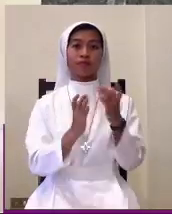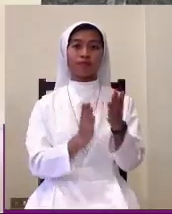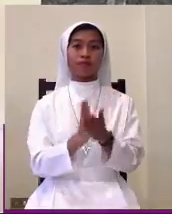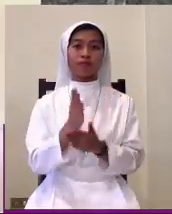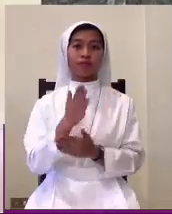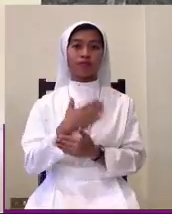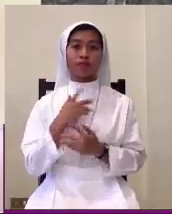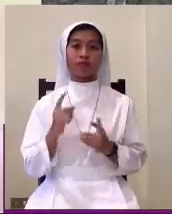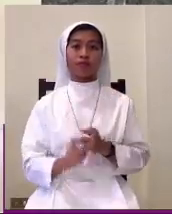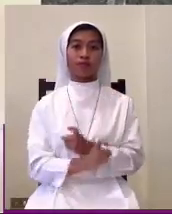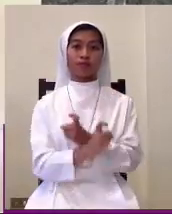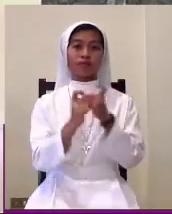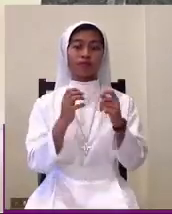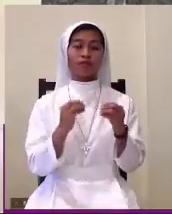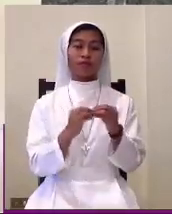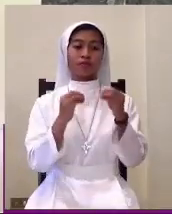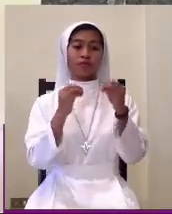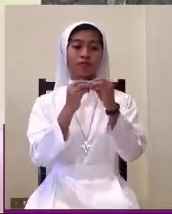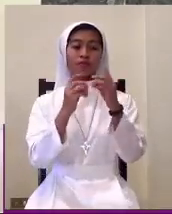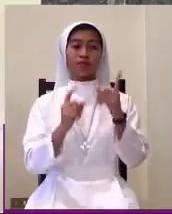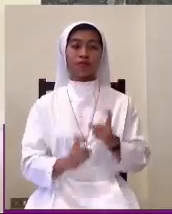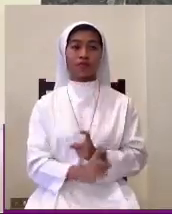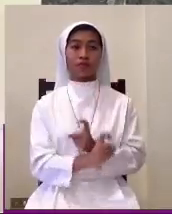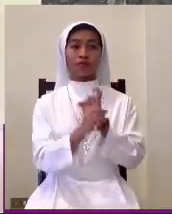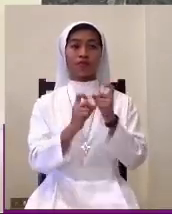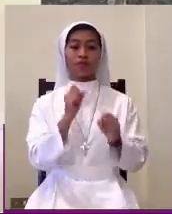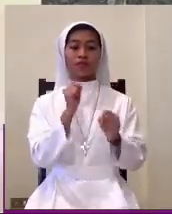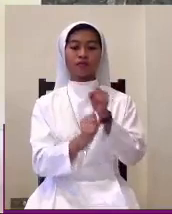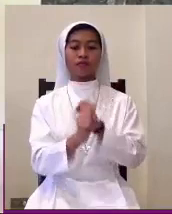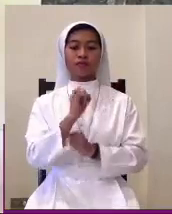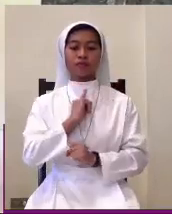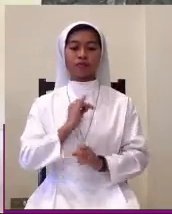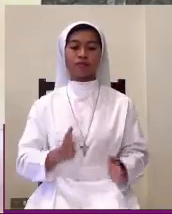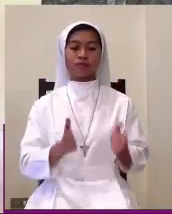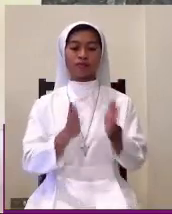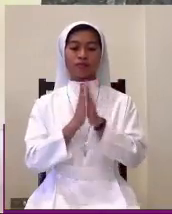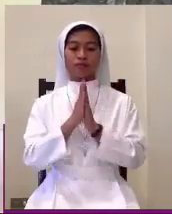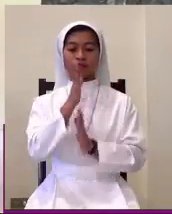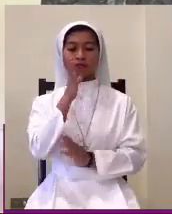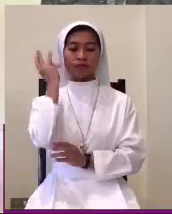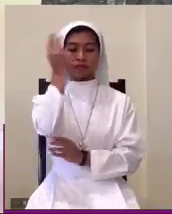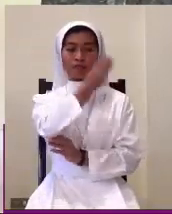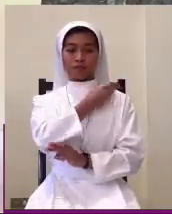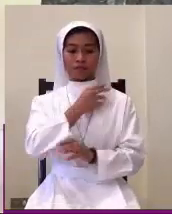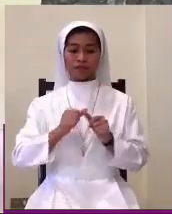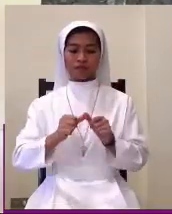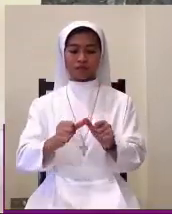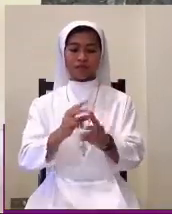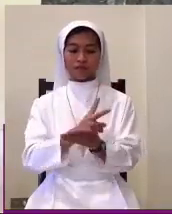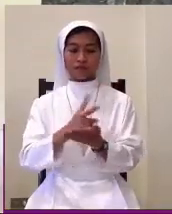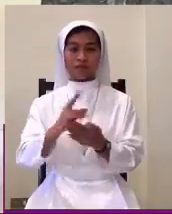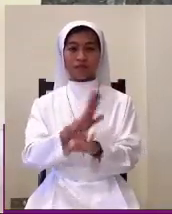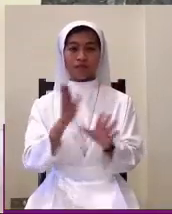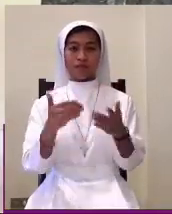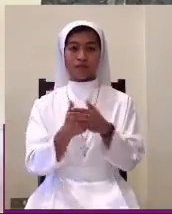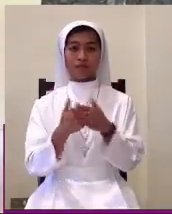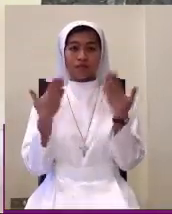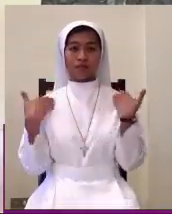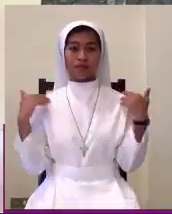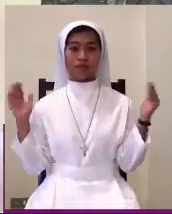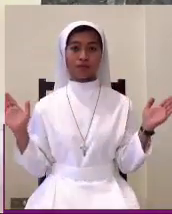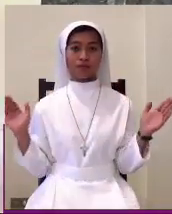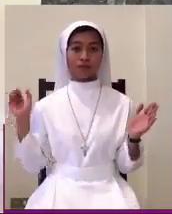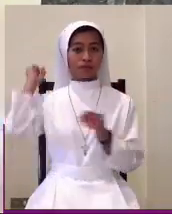through my fault, through my most grievous fault. Therefore I ask Blessed Mary, ever Virgin, all the angels